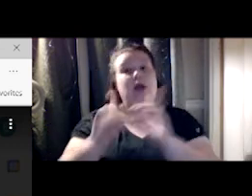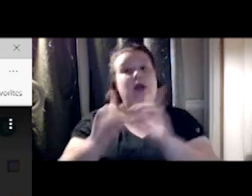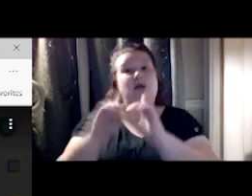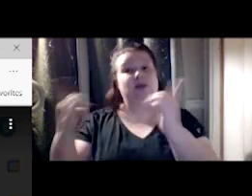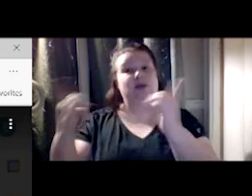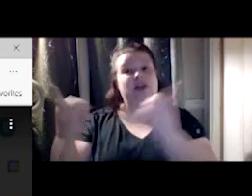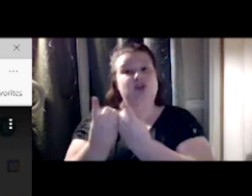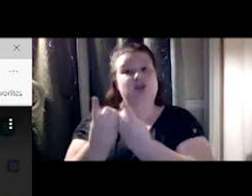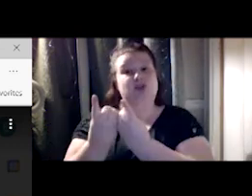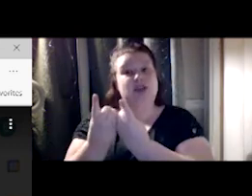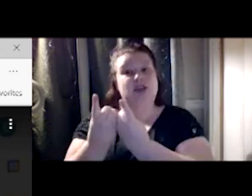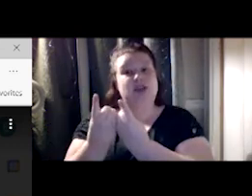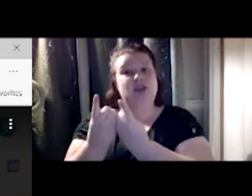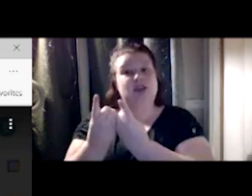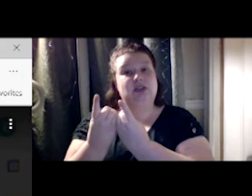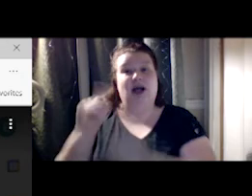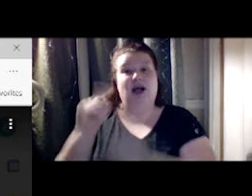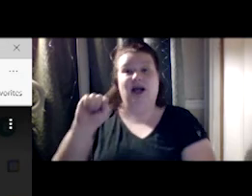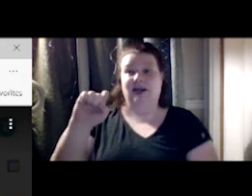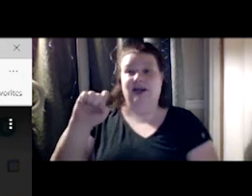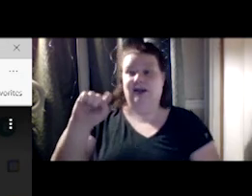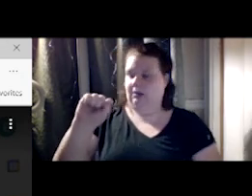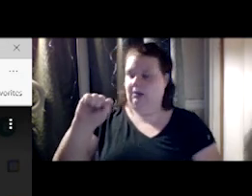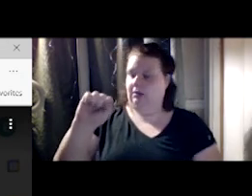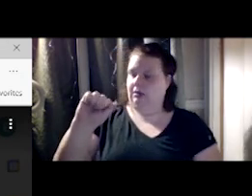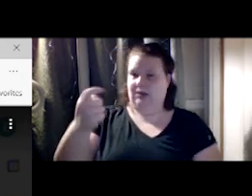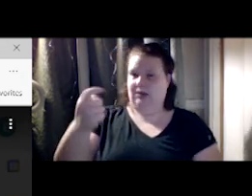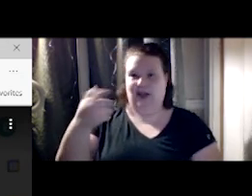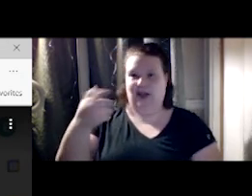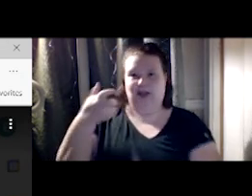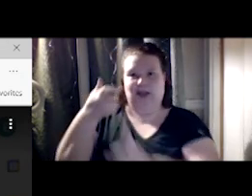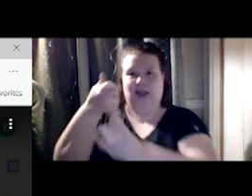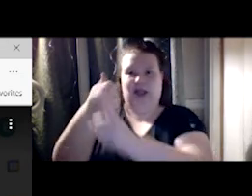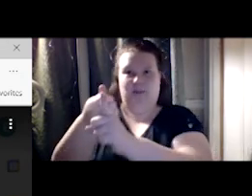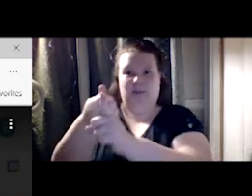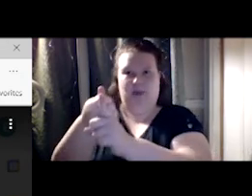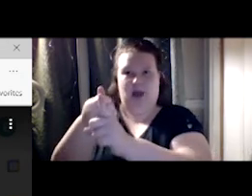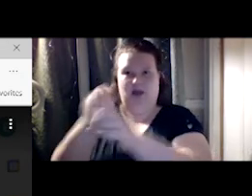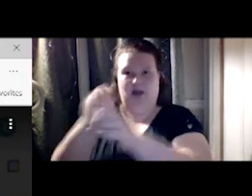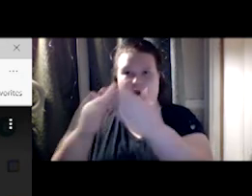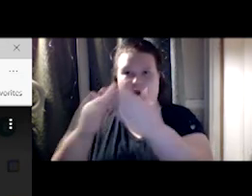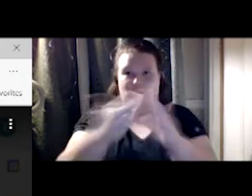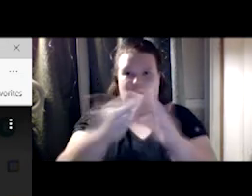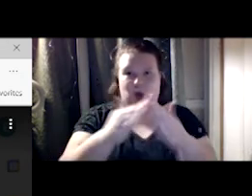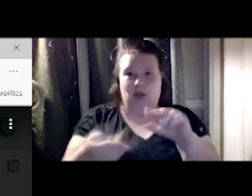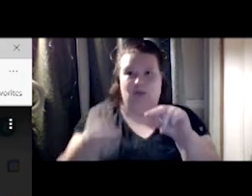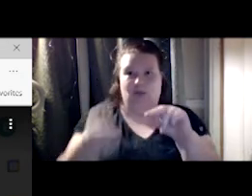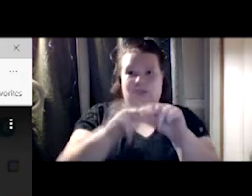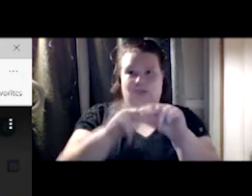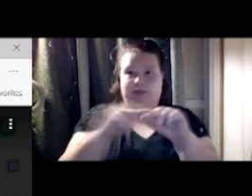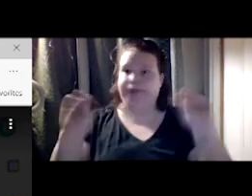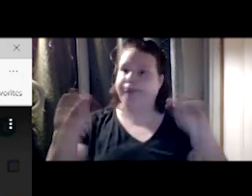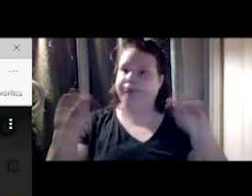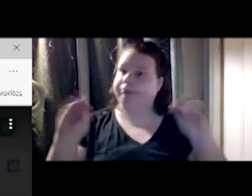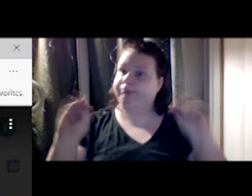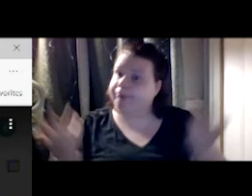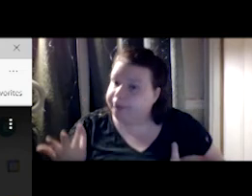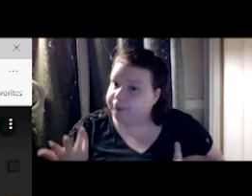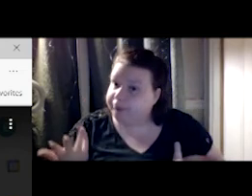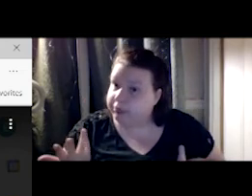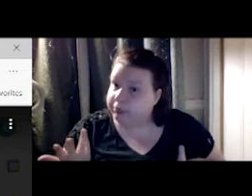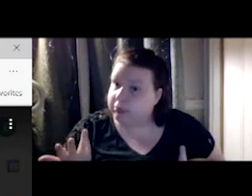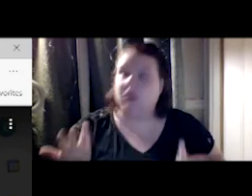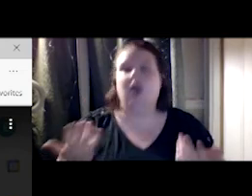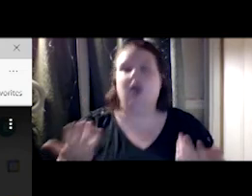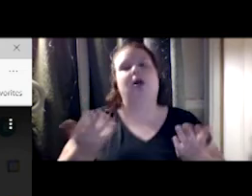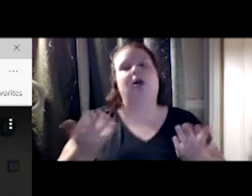tax impact on the community. But that's something that we will continue to discover. This is, as you say, right now